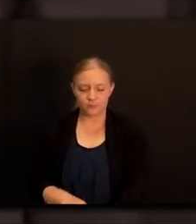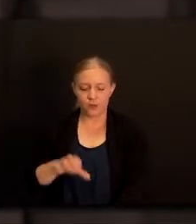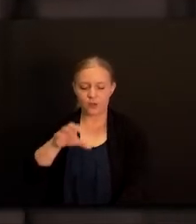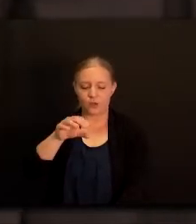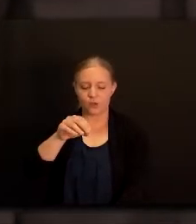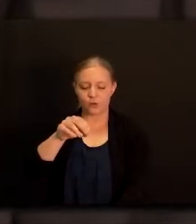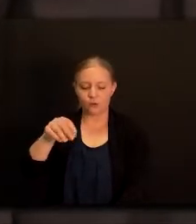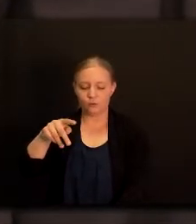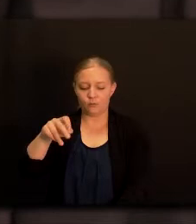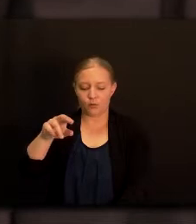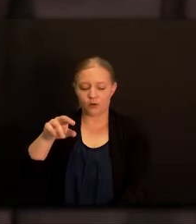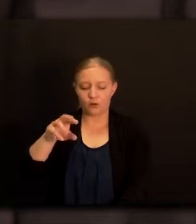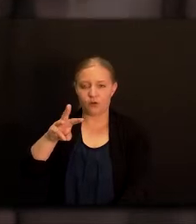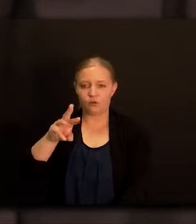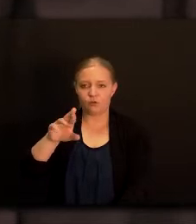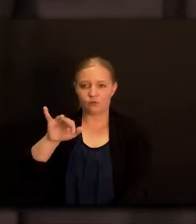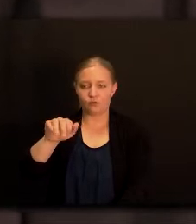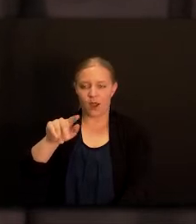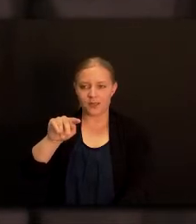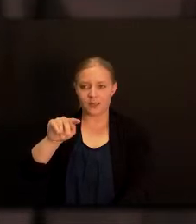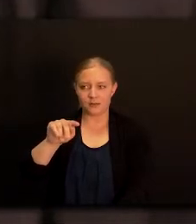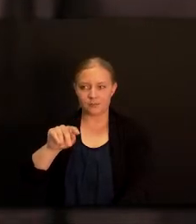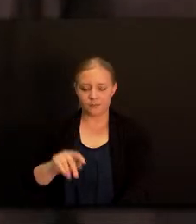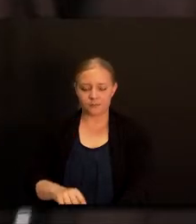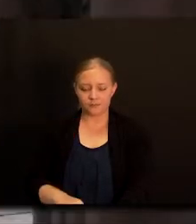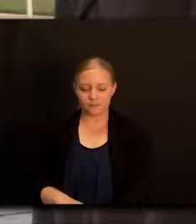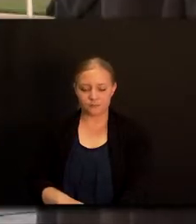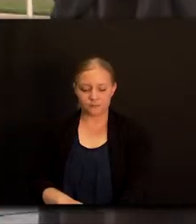Cooper Sterling Wright.